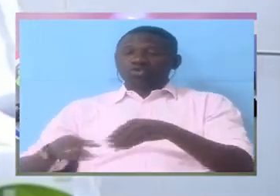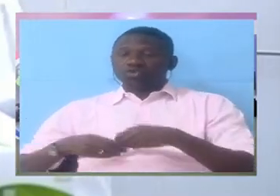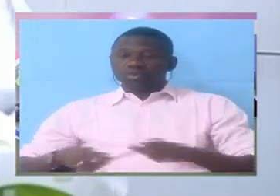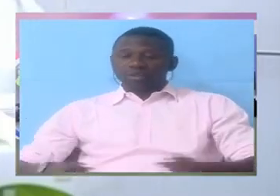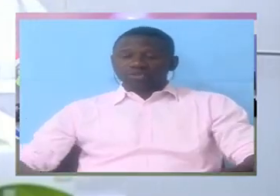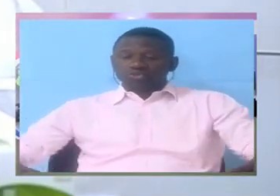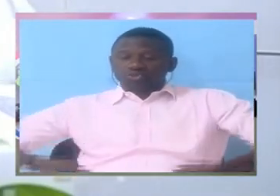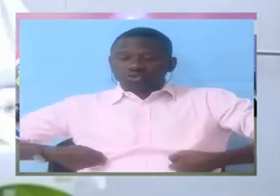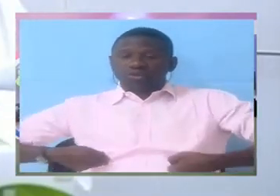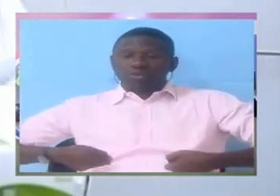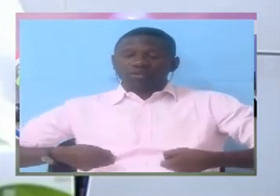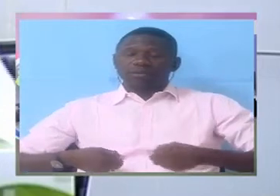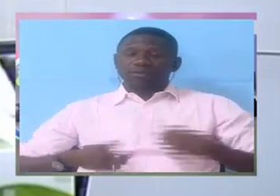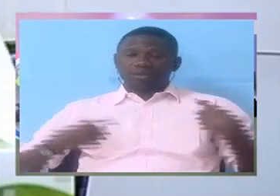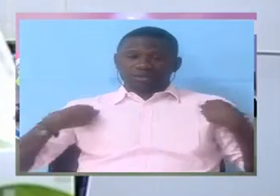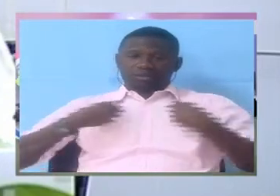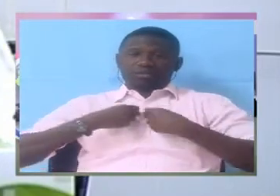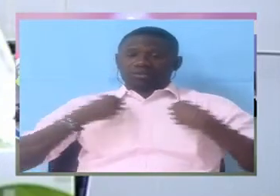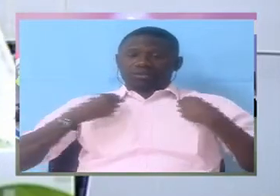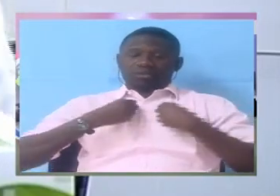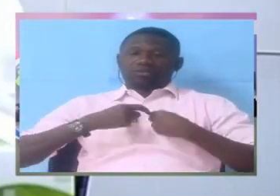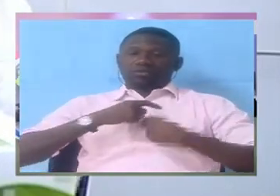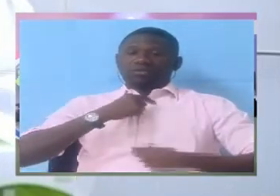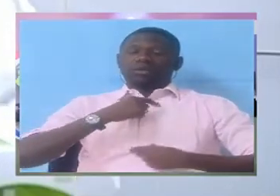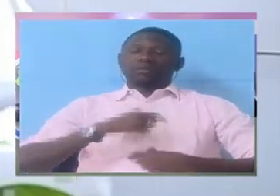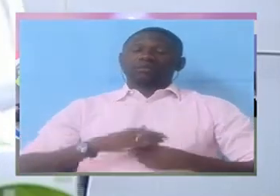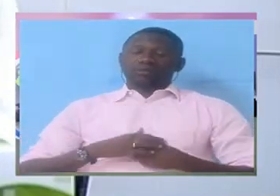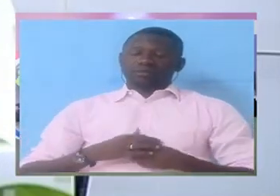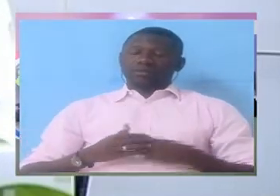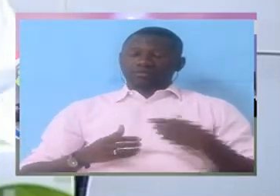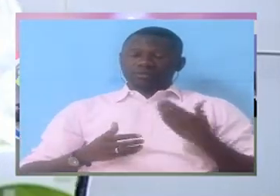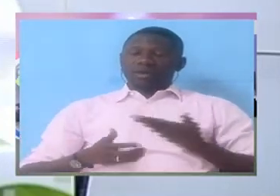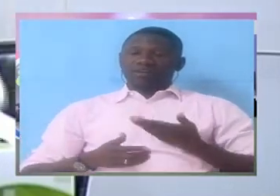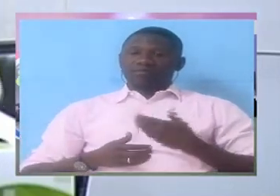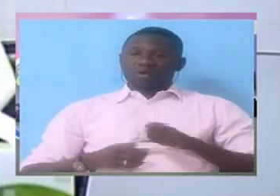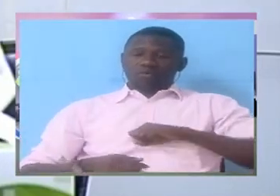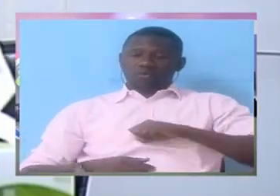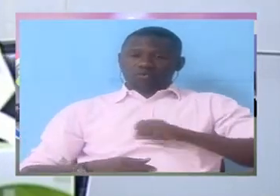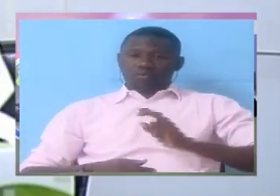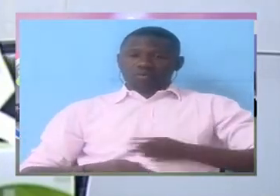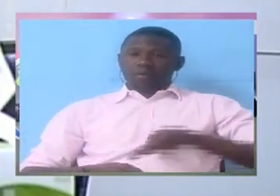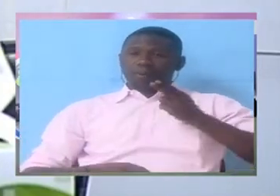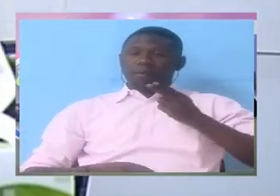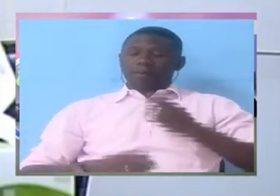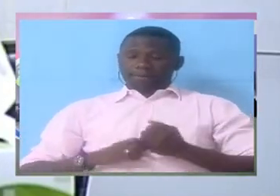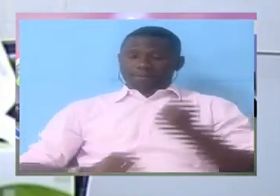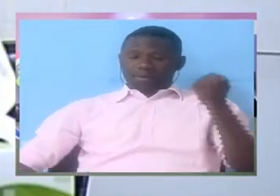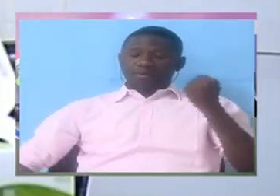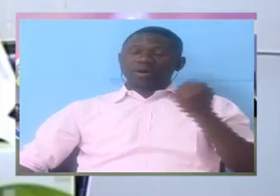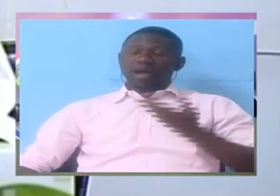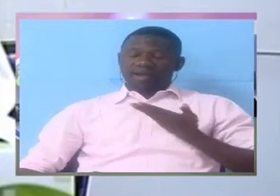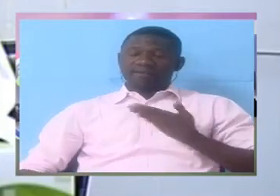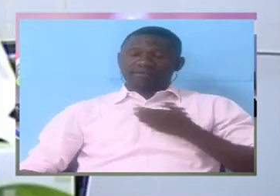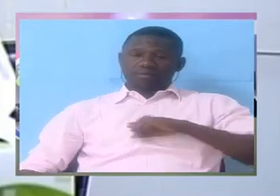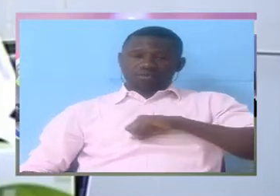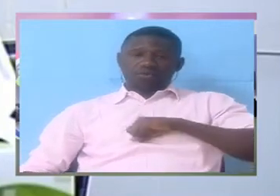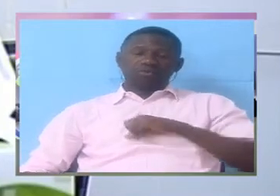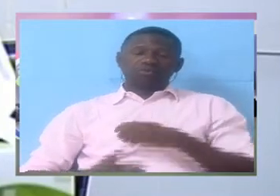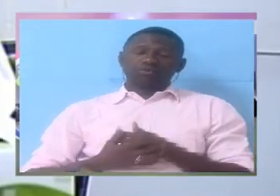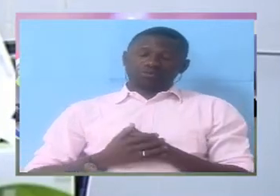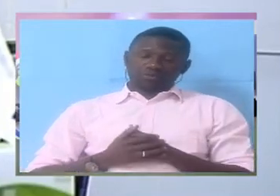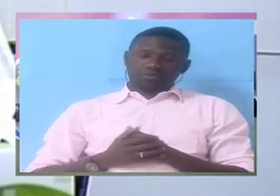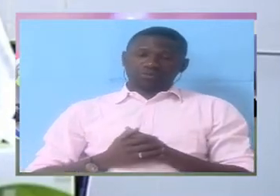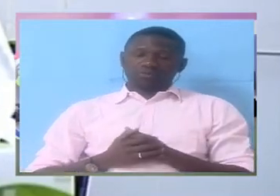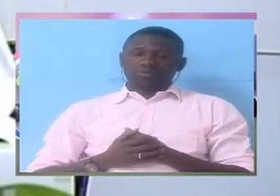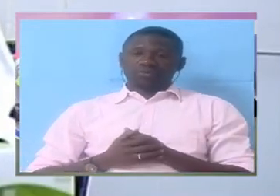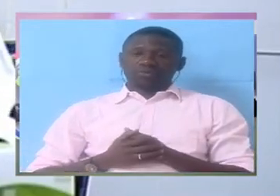jean. And I sat. I was having my personal weapon. Na fansung jorang obembulu otumo